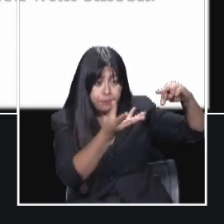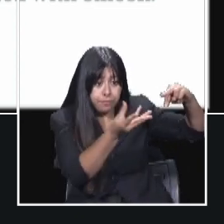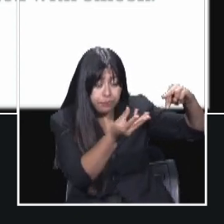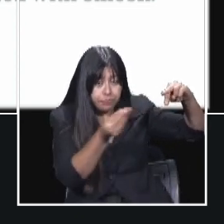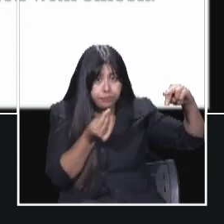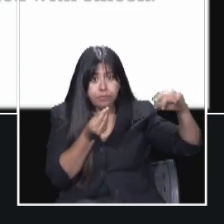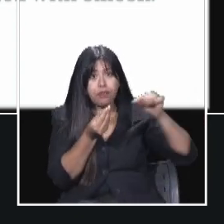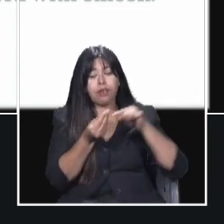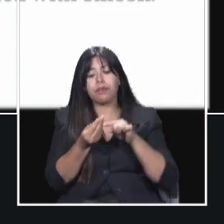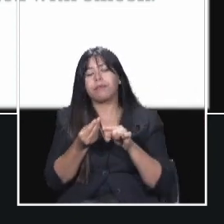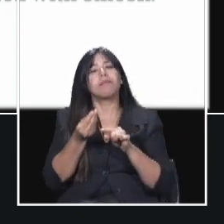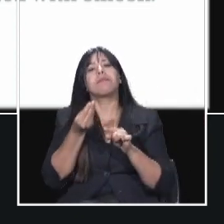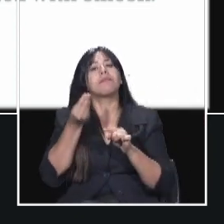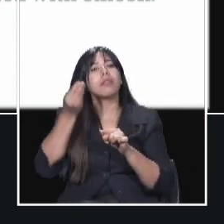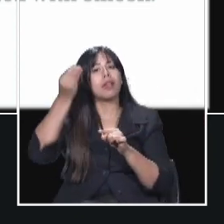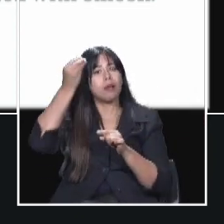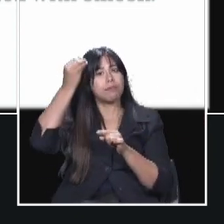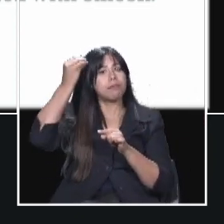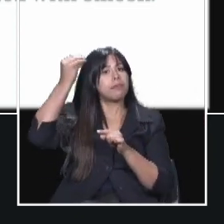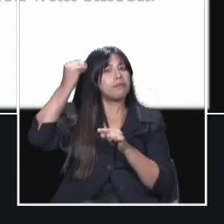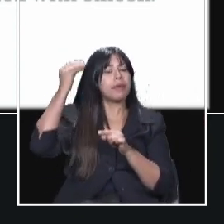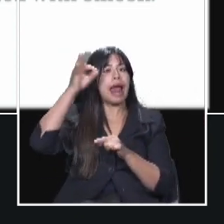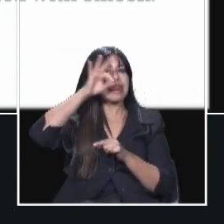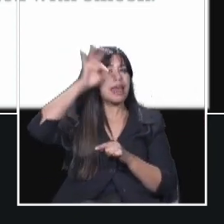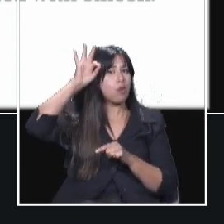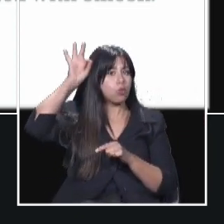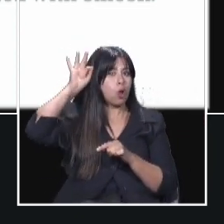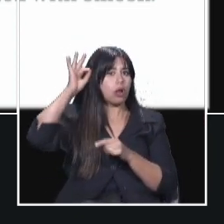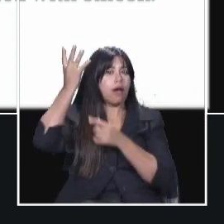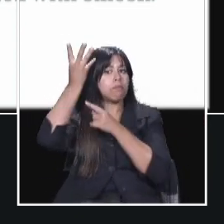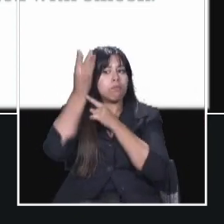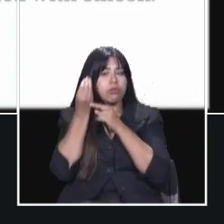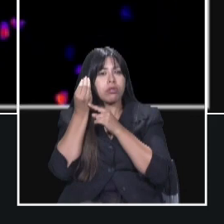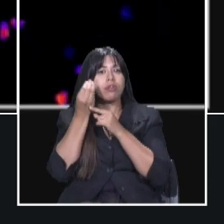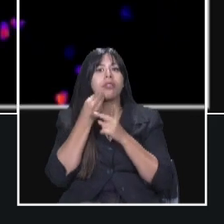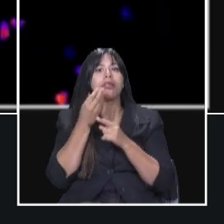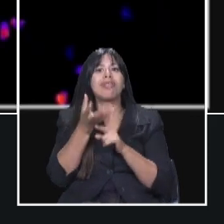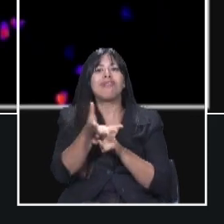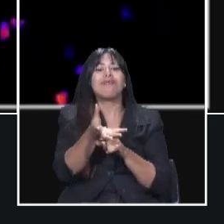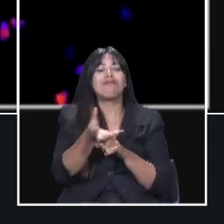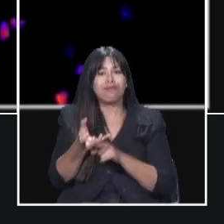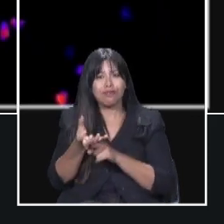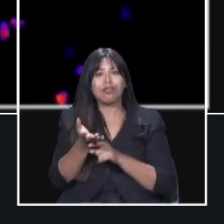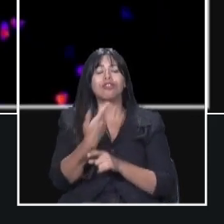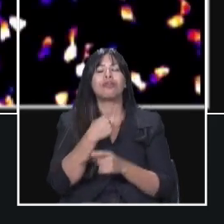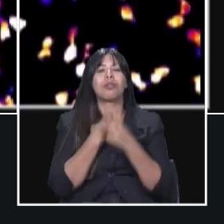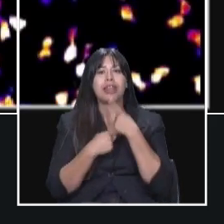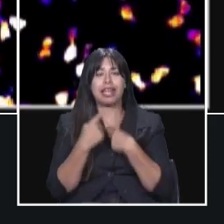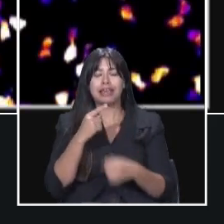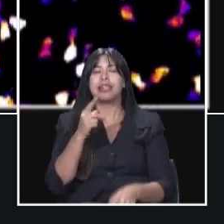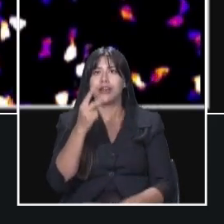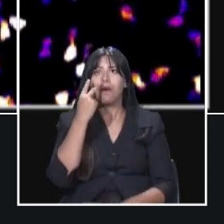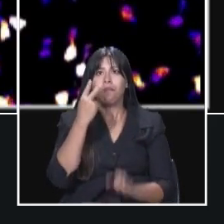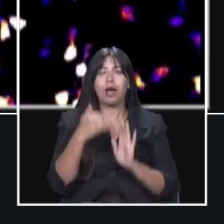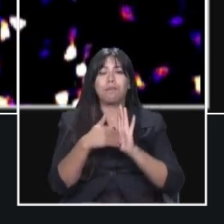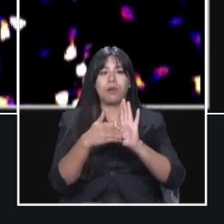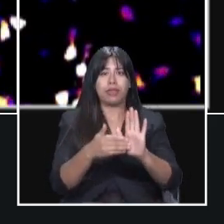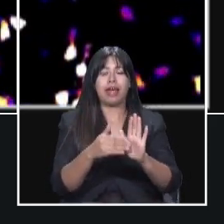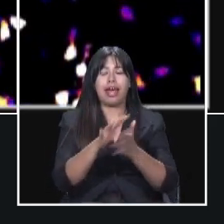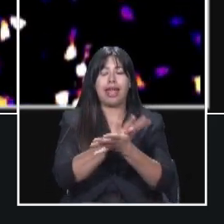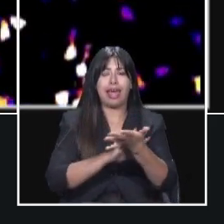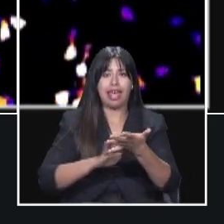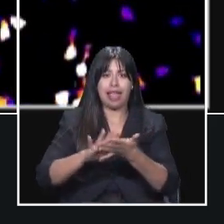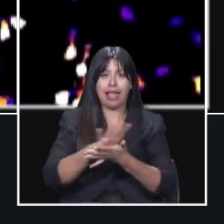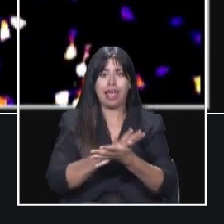produce whatever kind of receptors that we are interested in. Let me show you an example of the